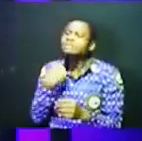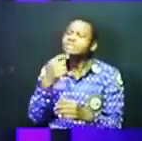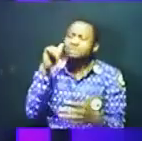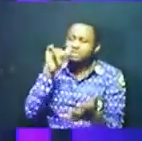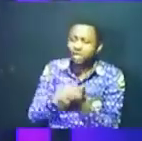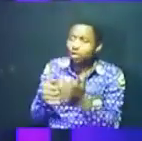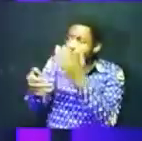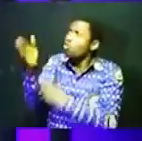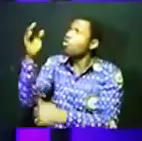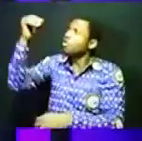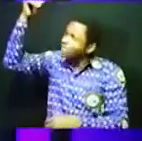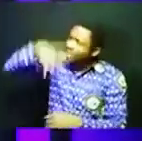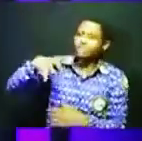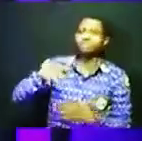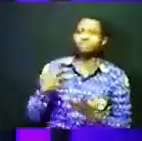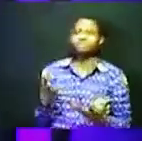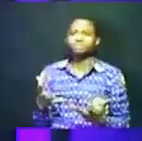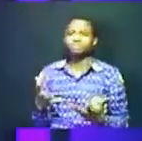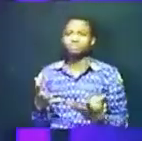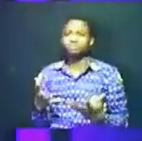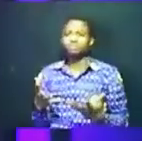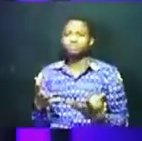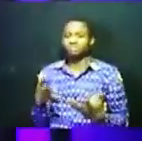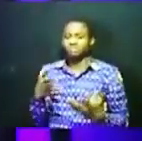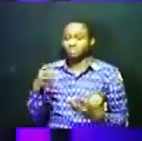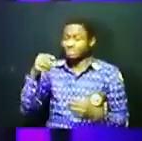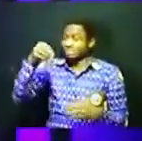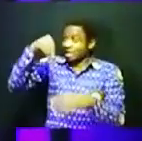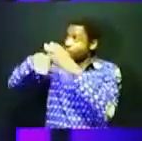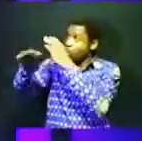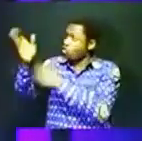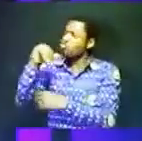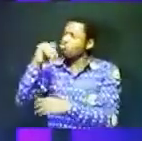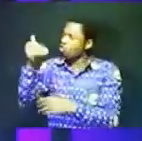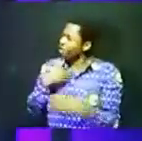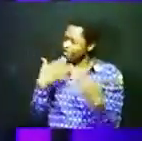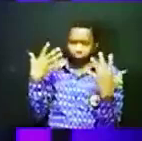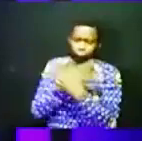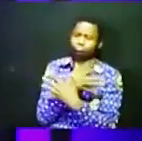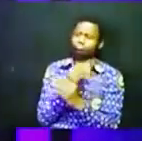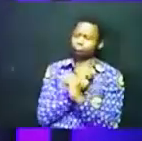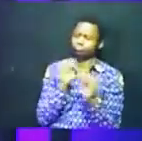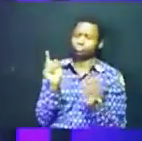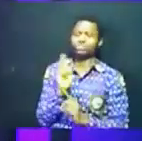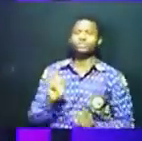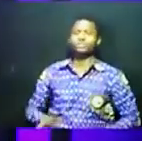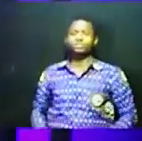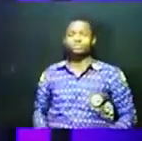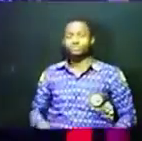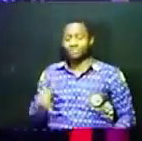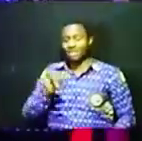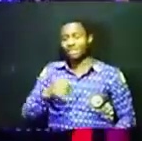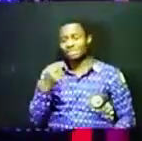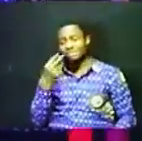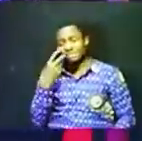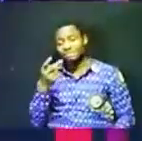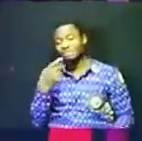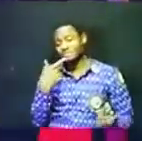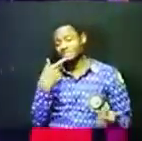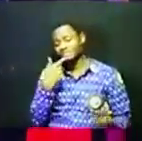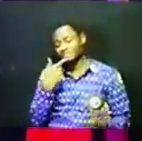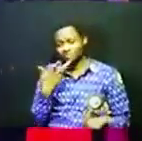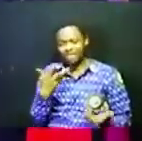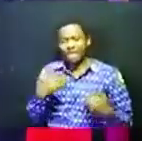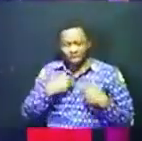that God is light. In him there is no darkness at all. That is what he is trying to say. He